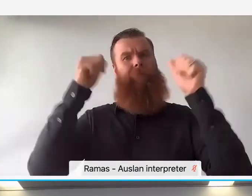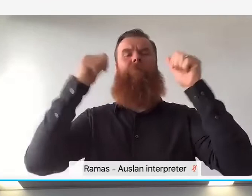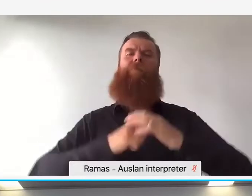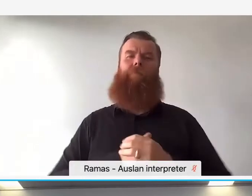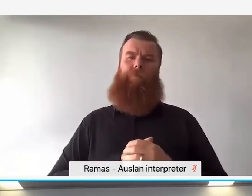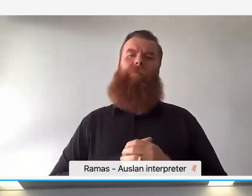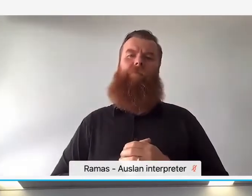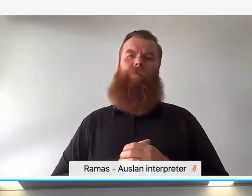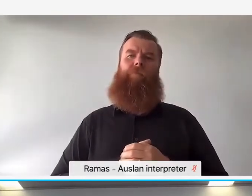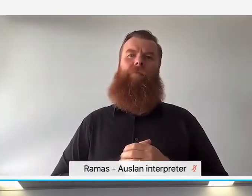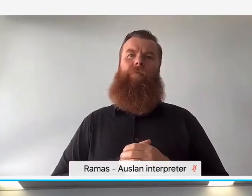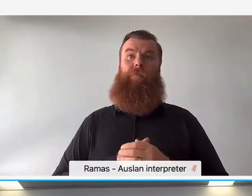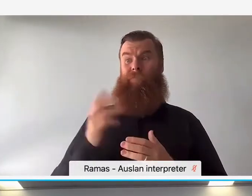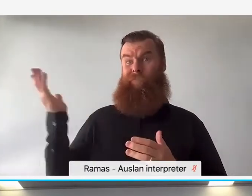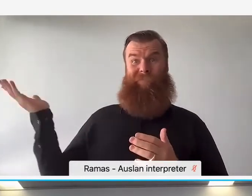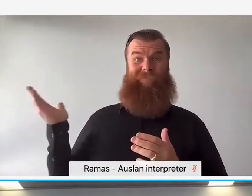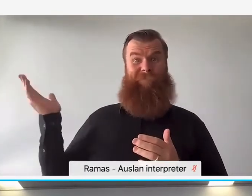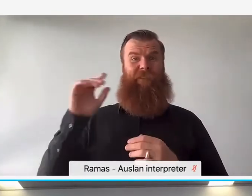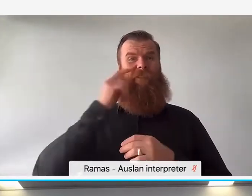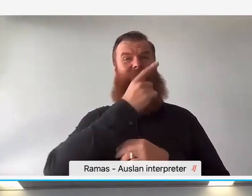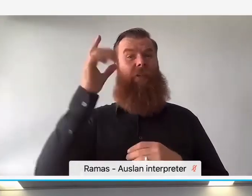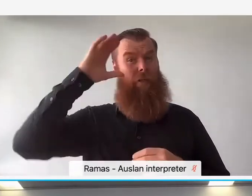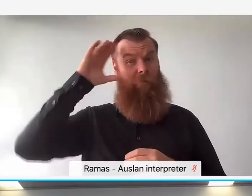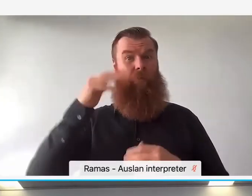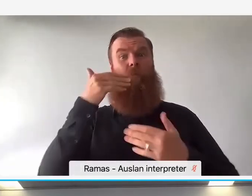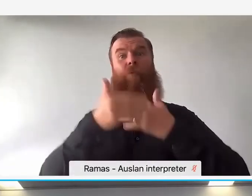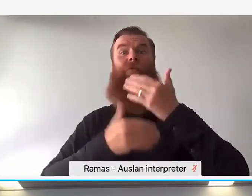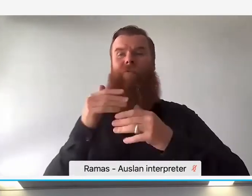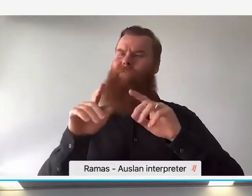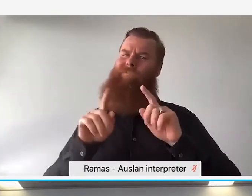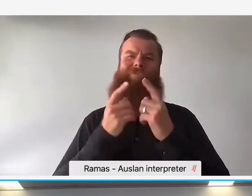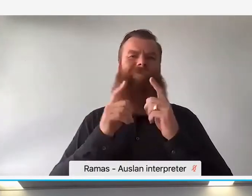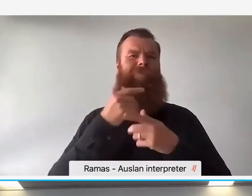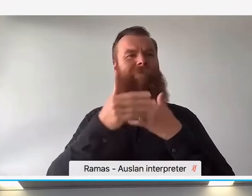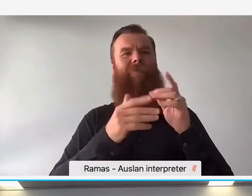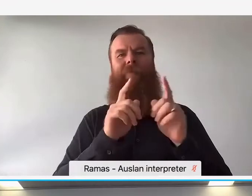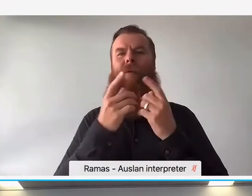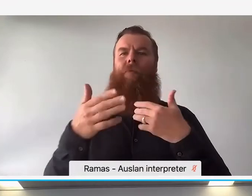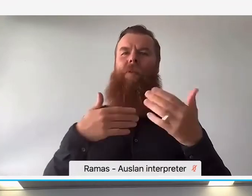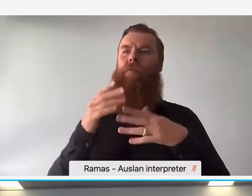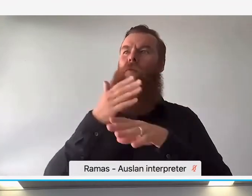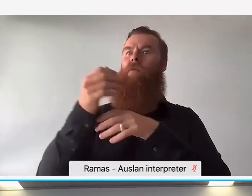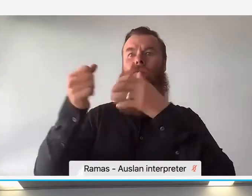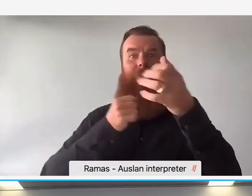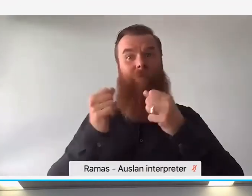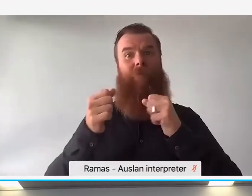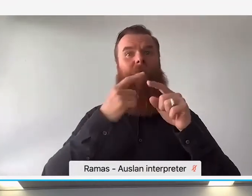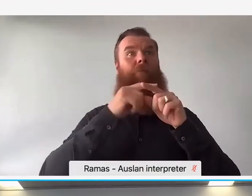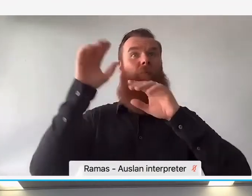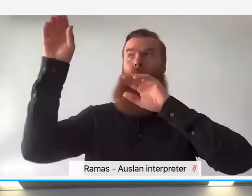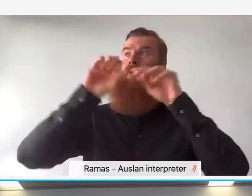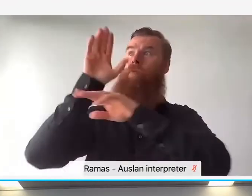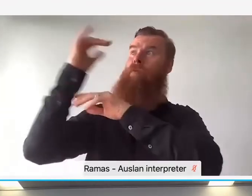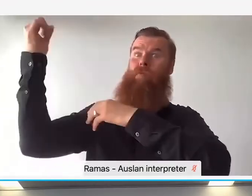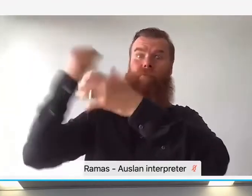Each country has their own processes and systems for managing recruitment and mobilisation. And I can't wait to